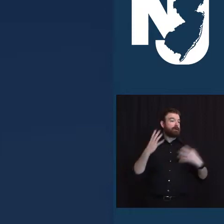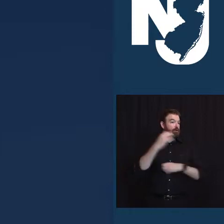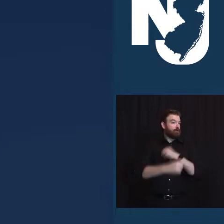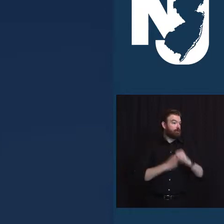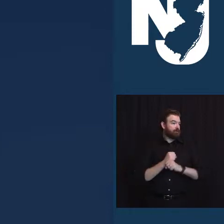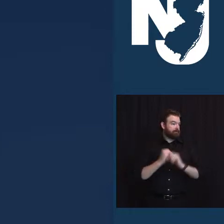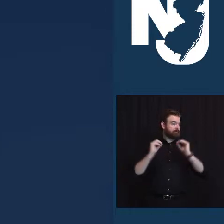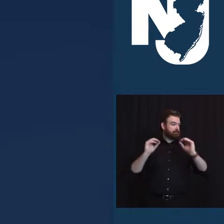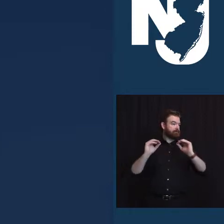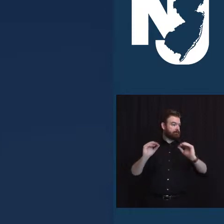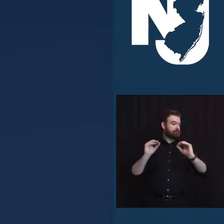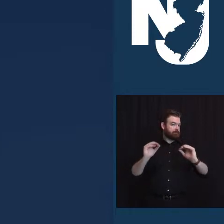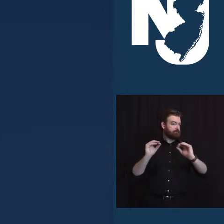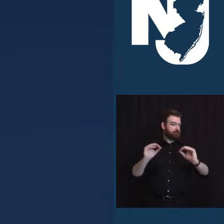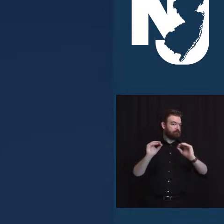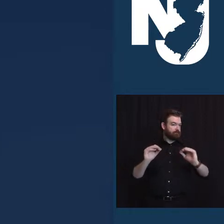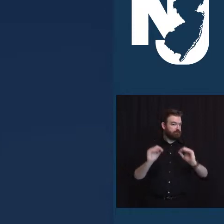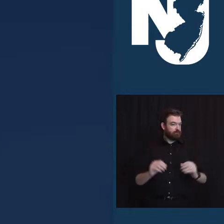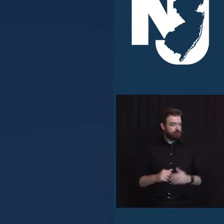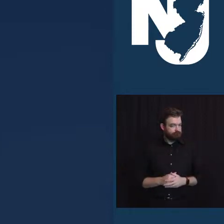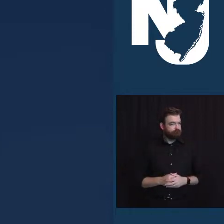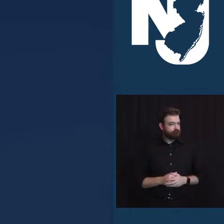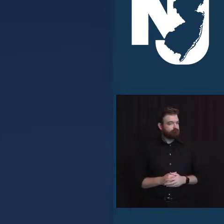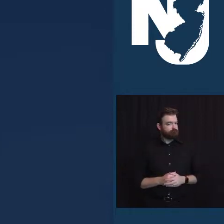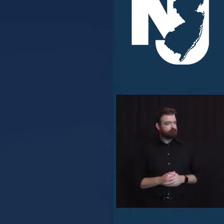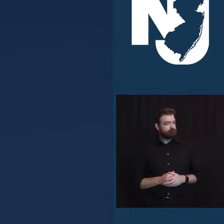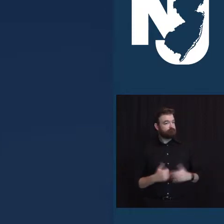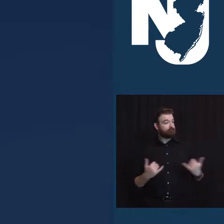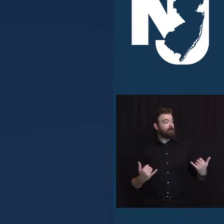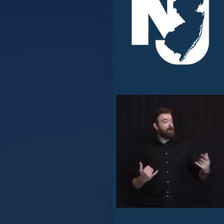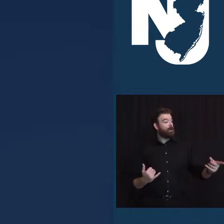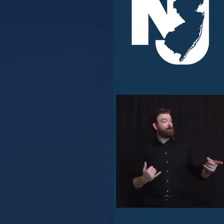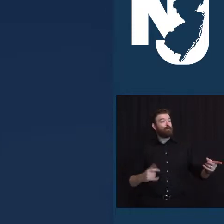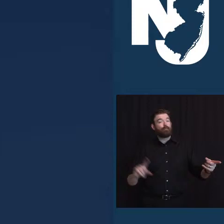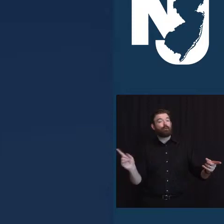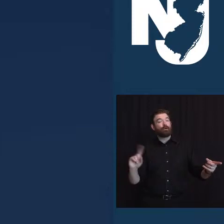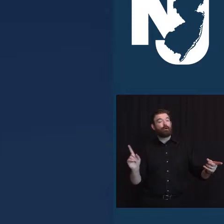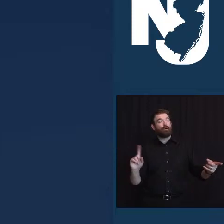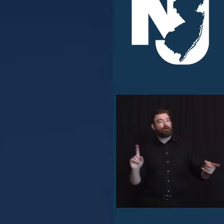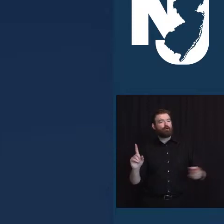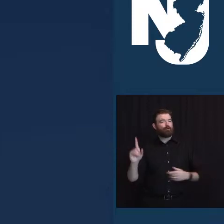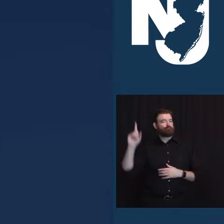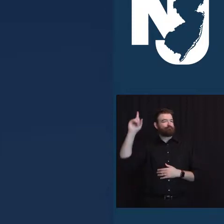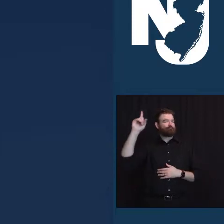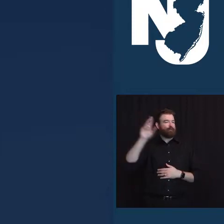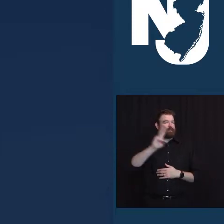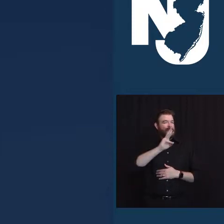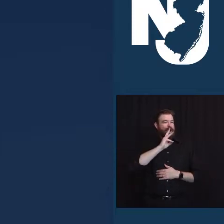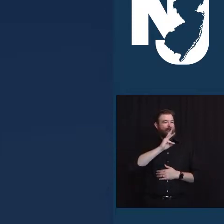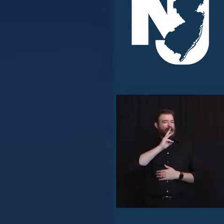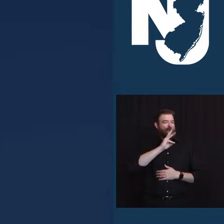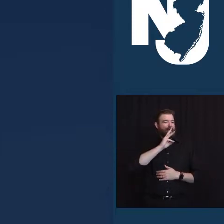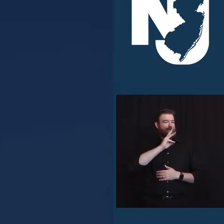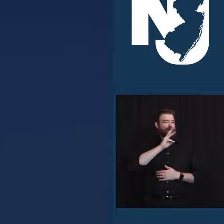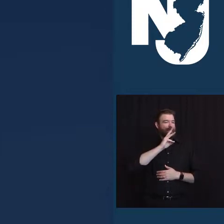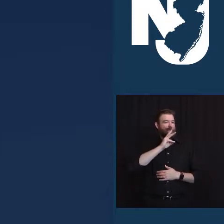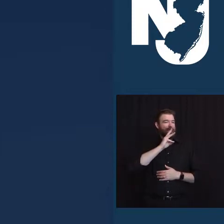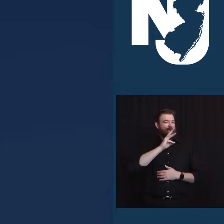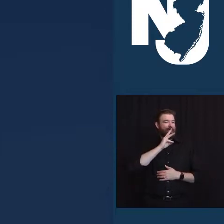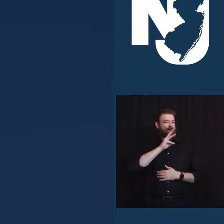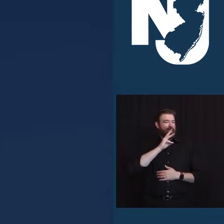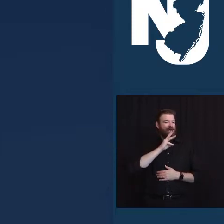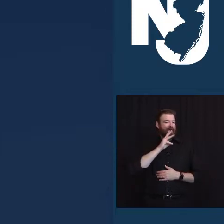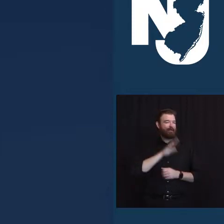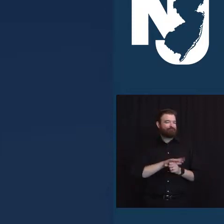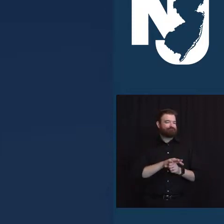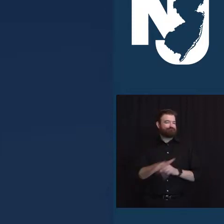I trust that Dave is somewhere where the waters are calm and the fish are biting. May God bless and watch over him, his